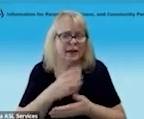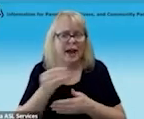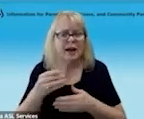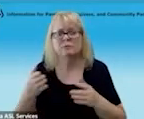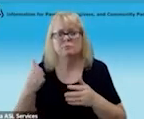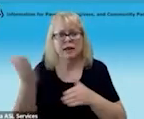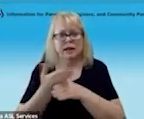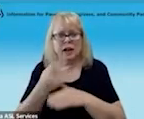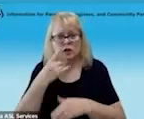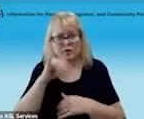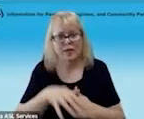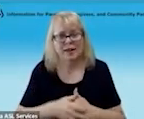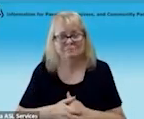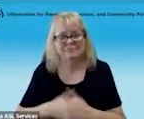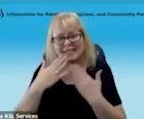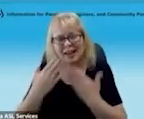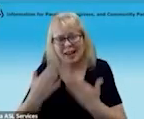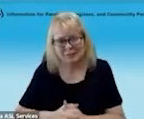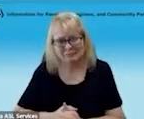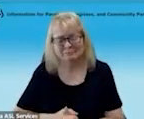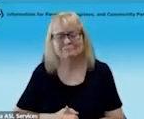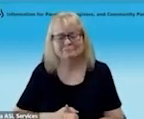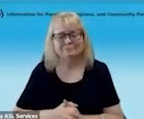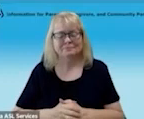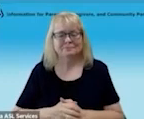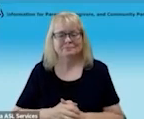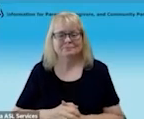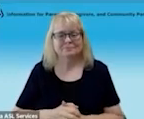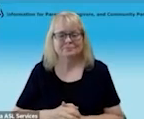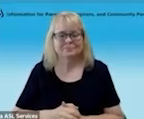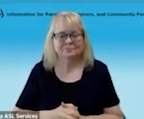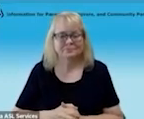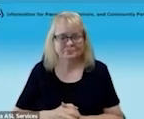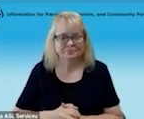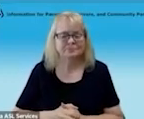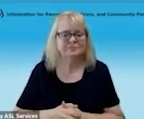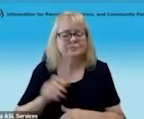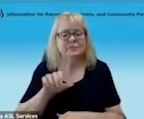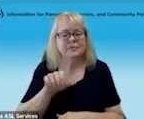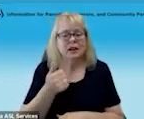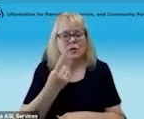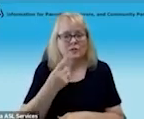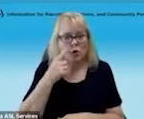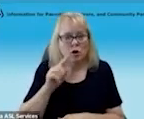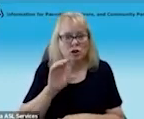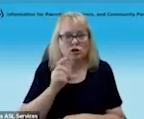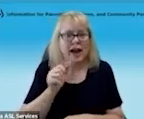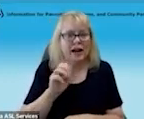COVID-19 and less opportunities for prevention, mitigation, and treatment.